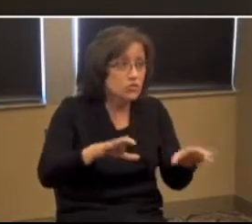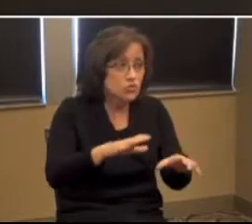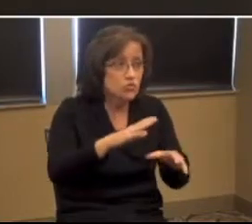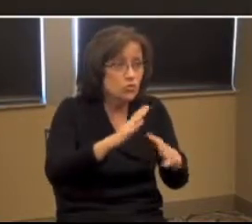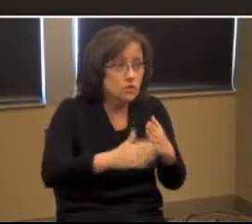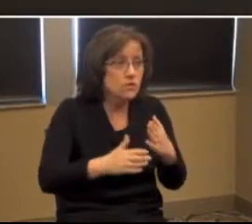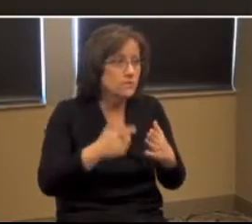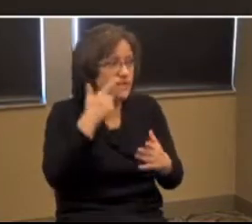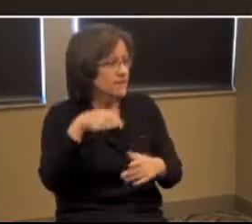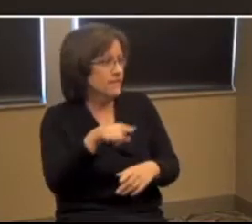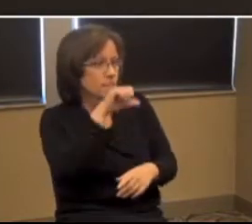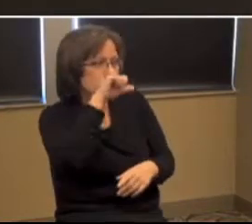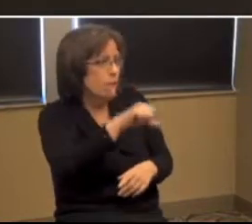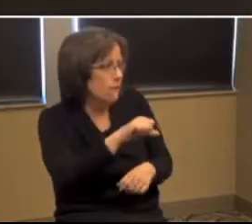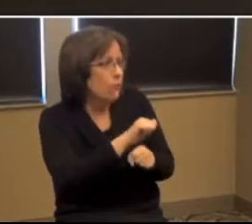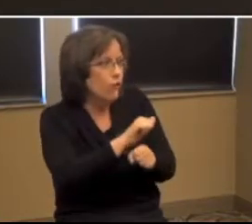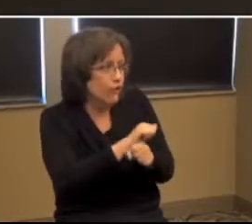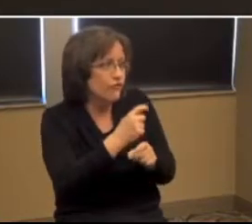work, right?